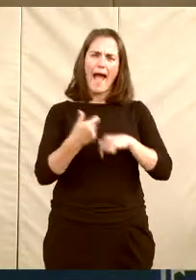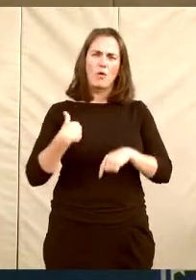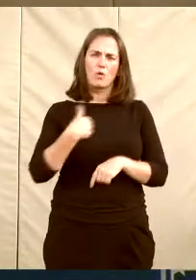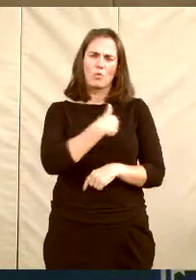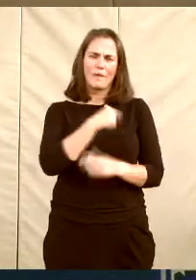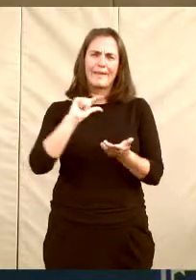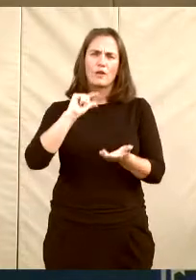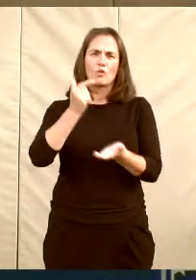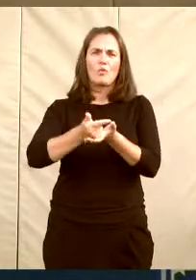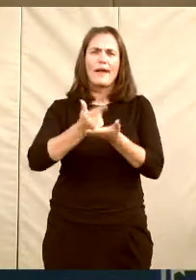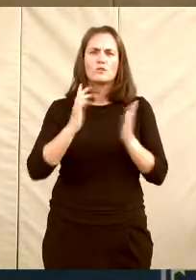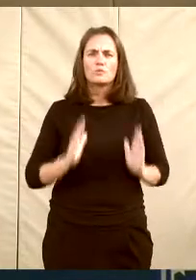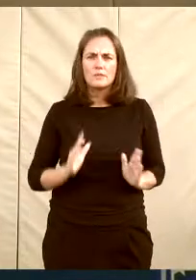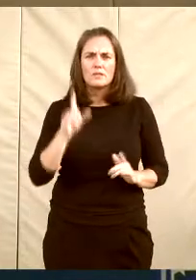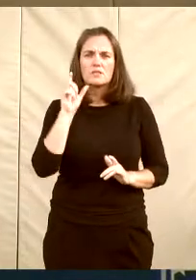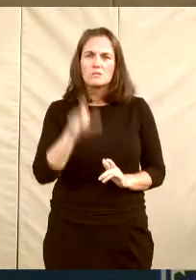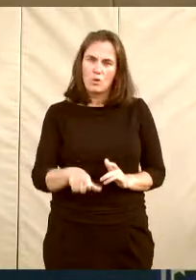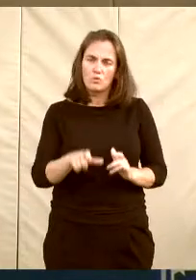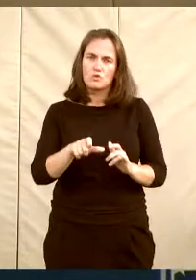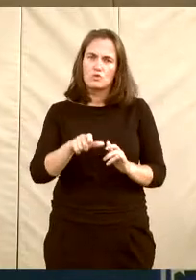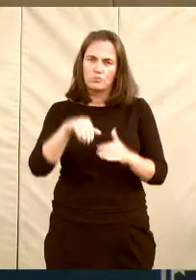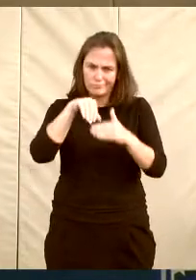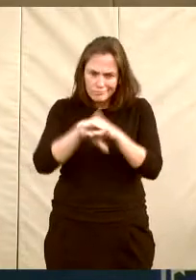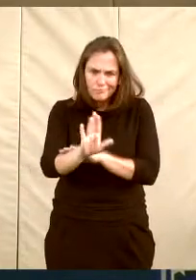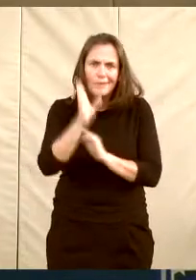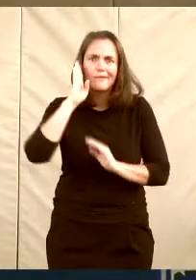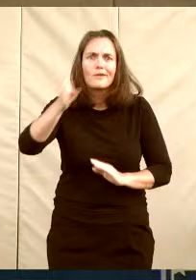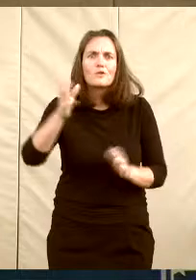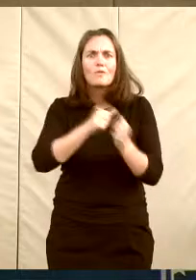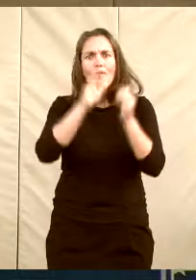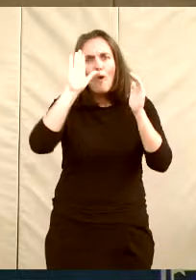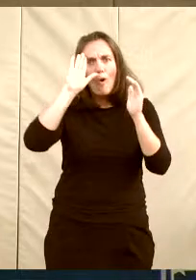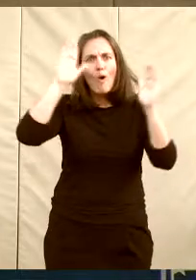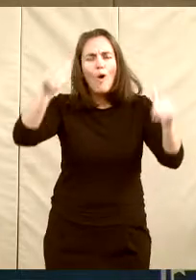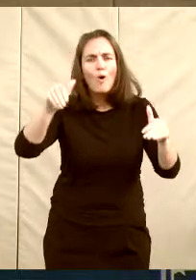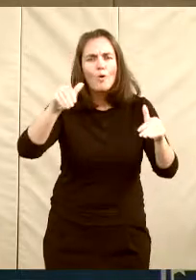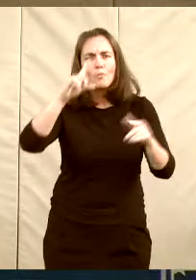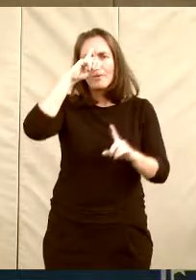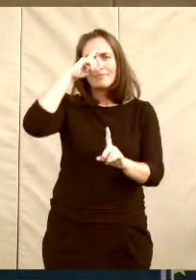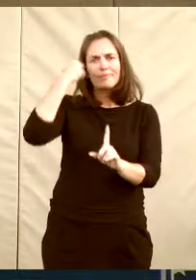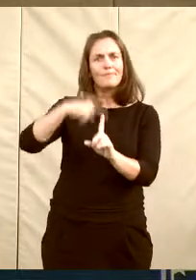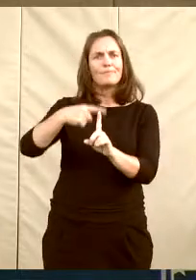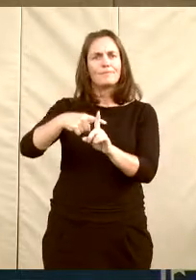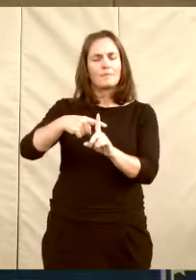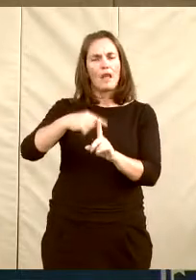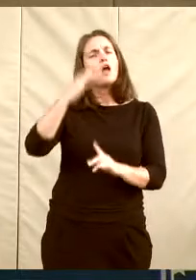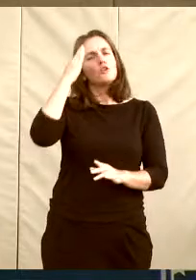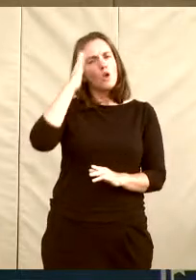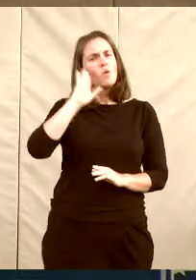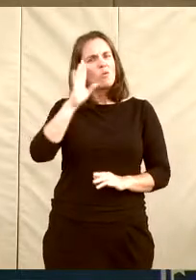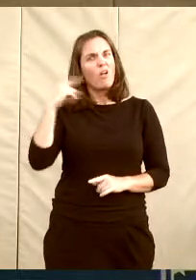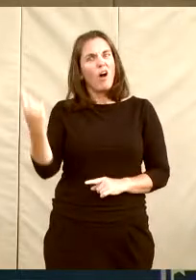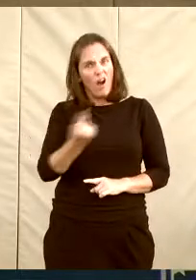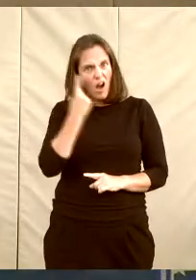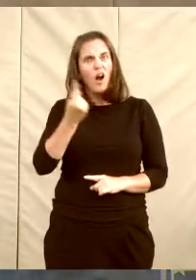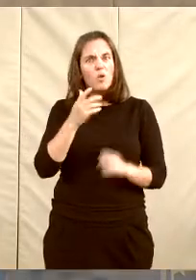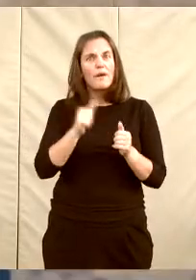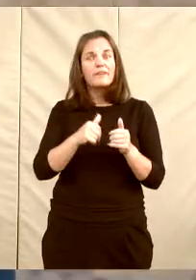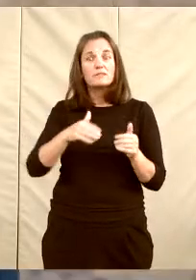graduates supposed to go into our future with hope and optimism, knowing that we will always be facing a